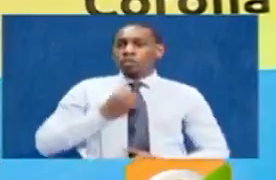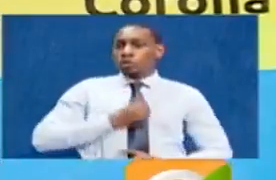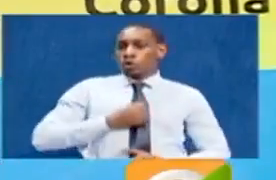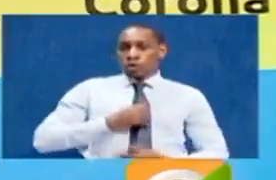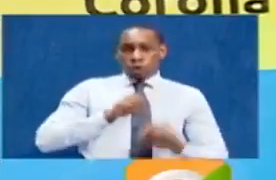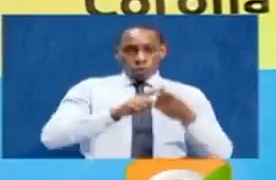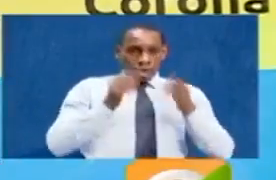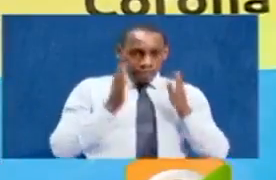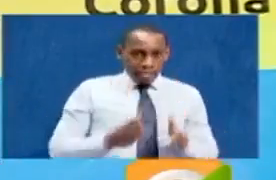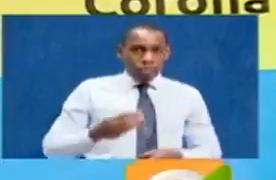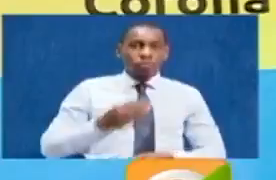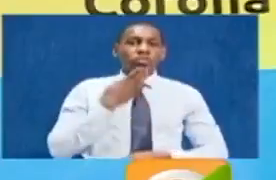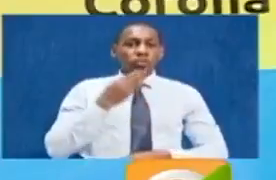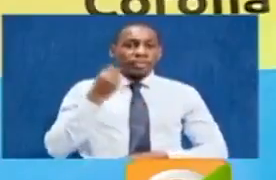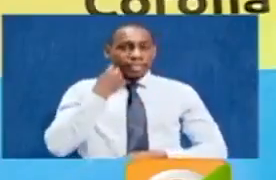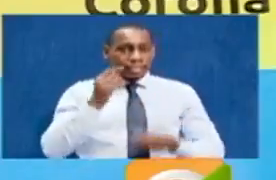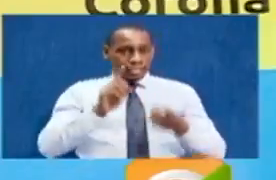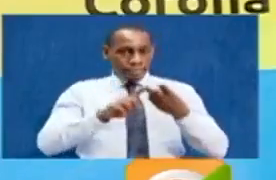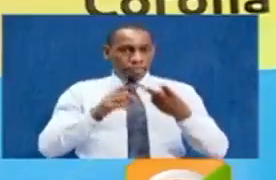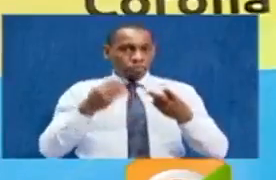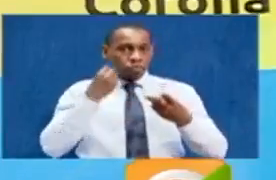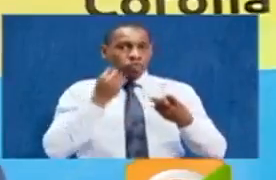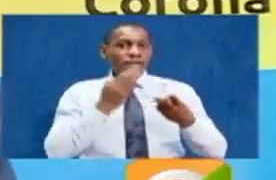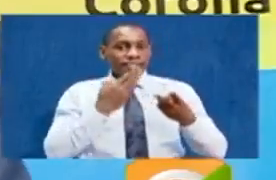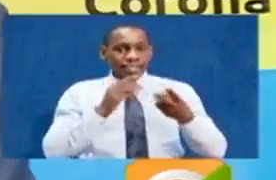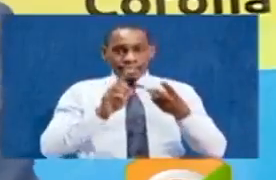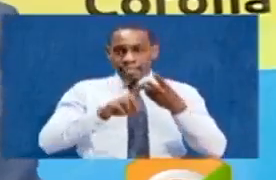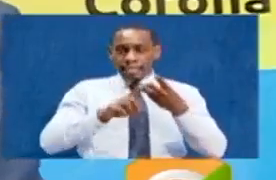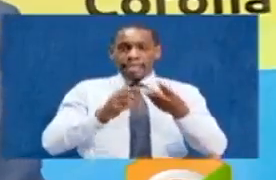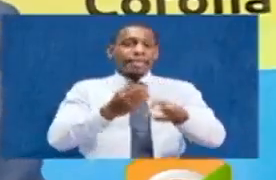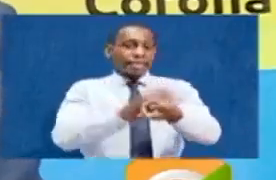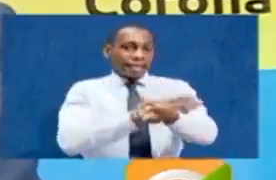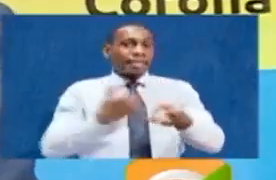One with diabetes, second with diabetes, and the third one with